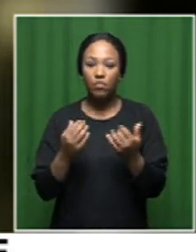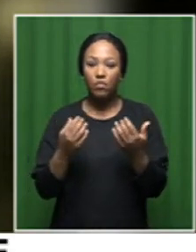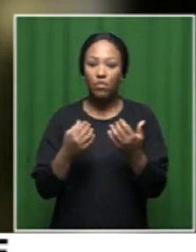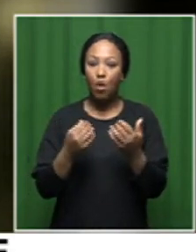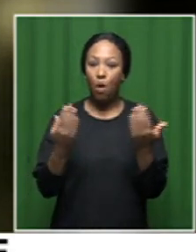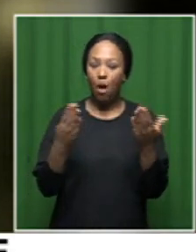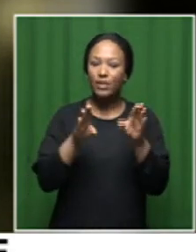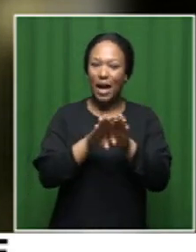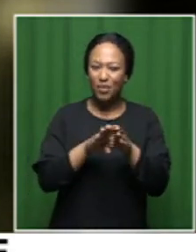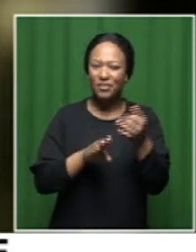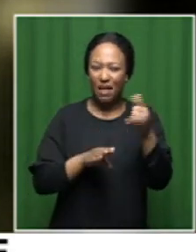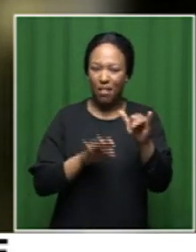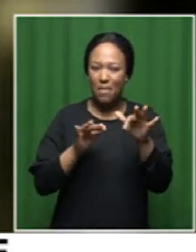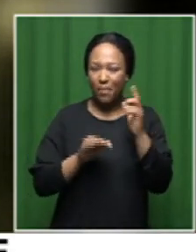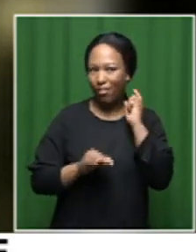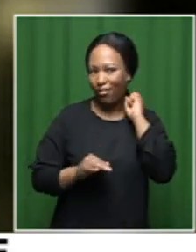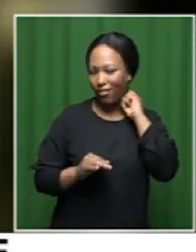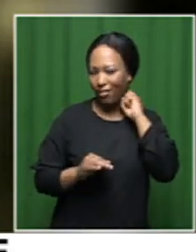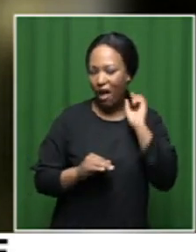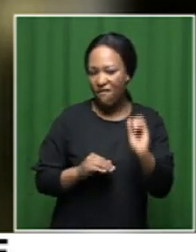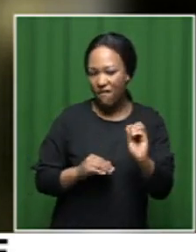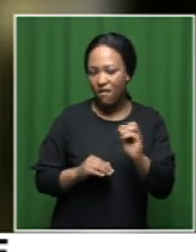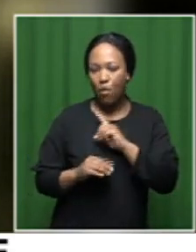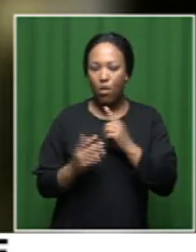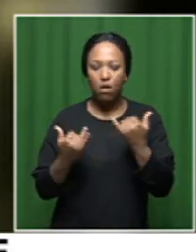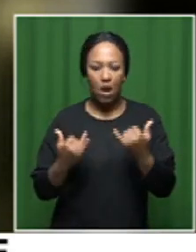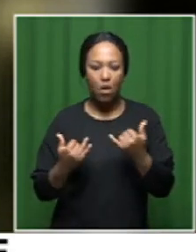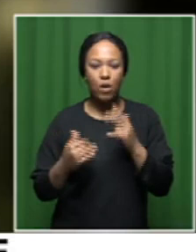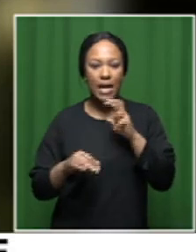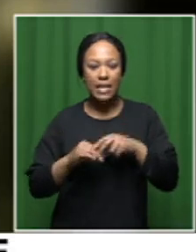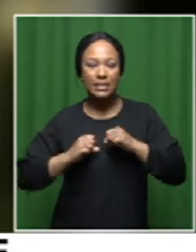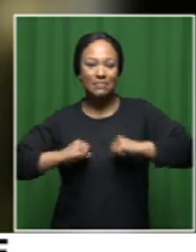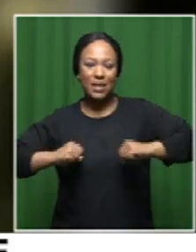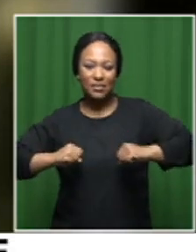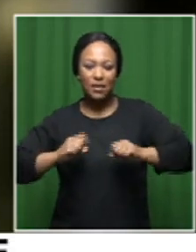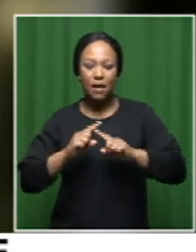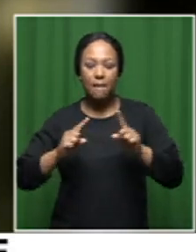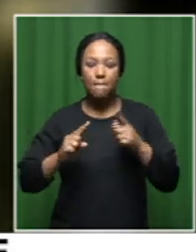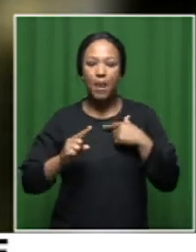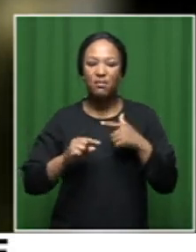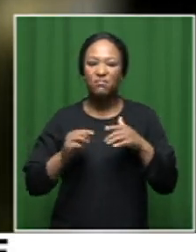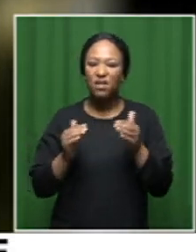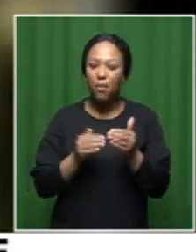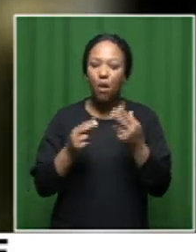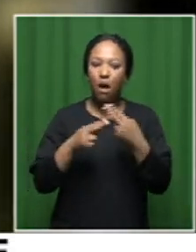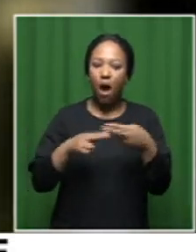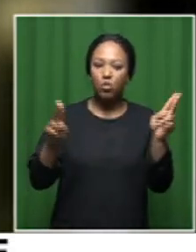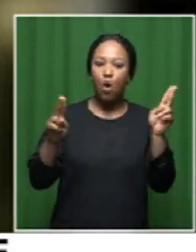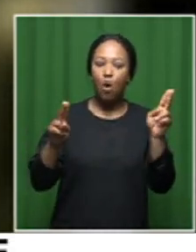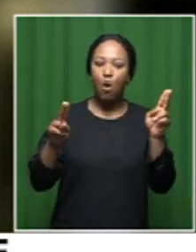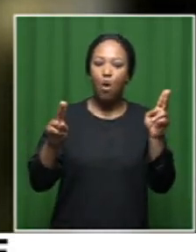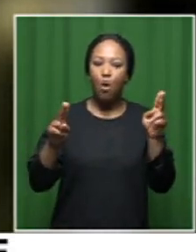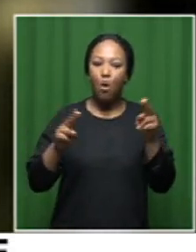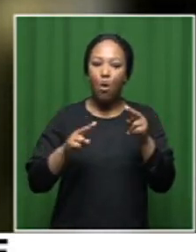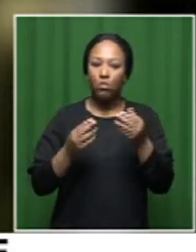fresh in a lot of people's minds. So a lot of people are looking for space where there's a small garden area or outdoor area that